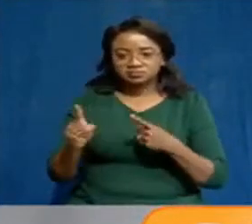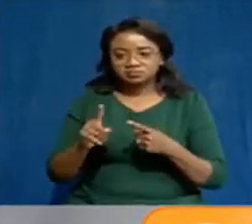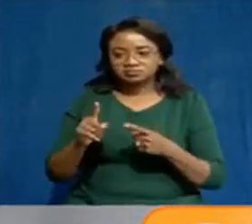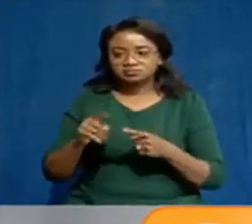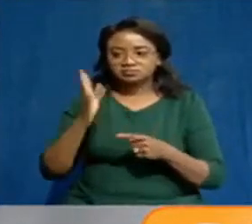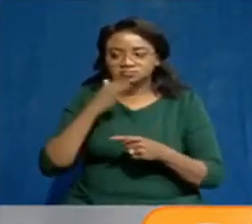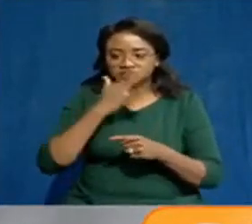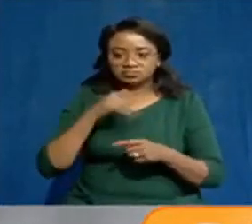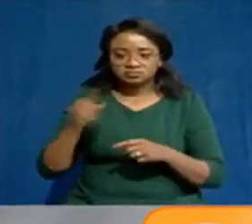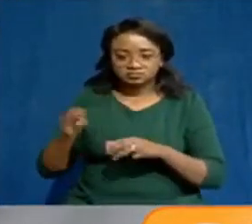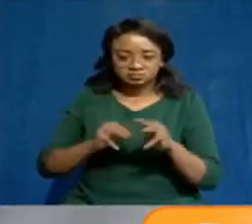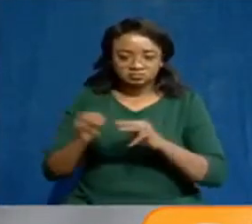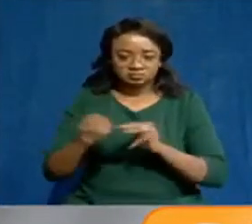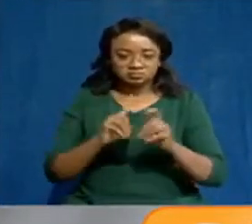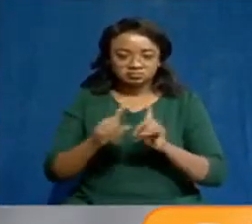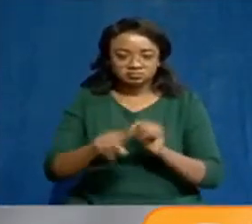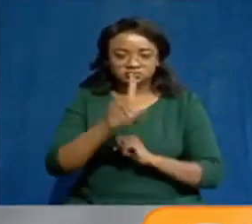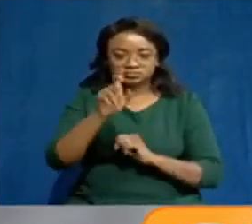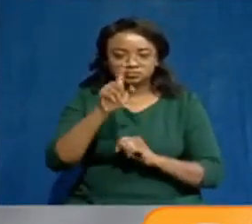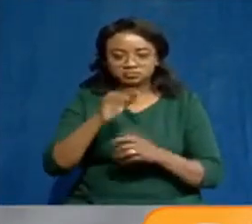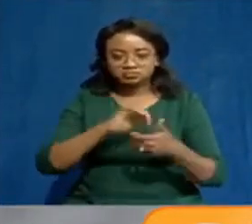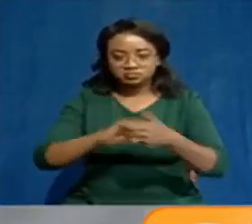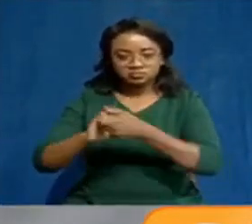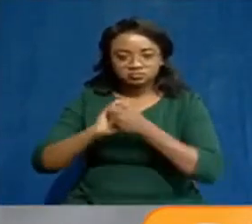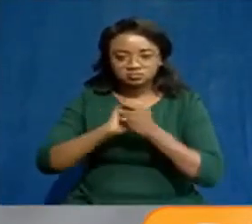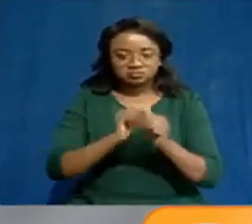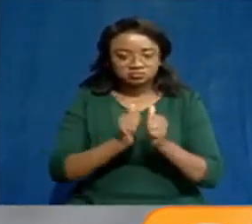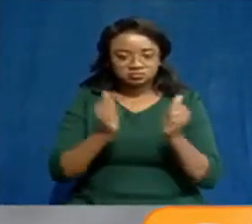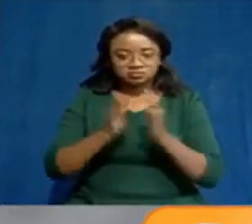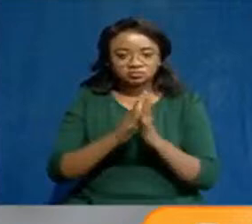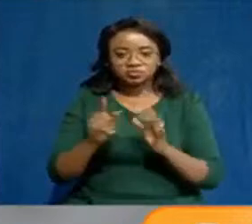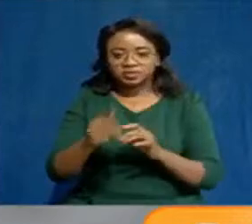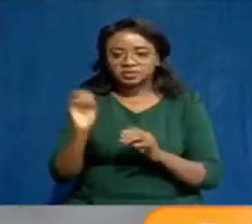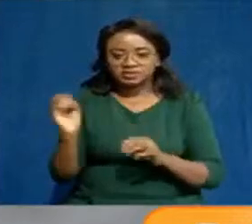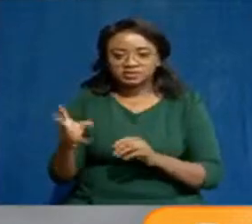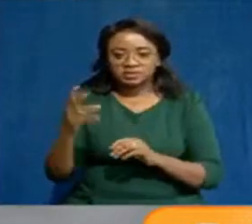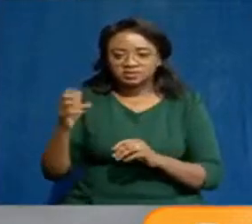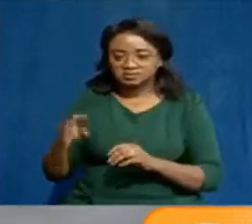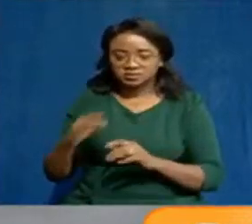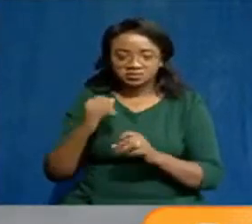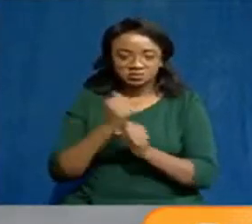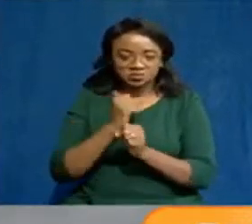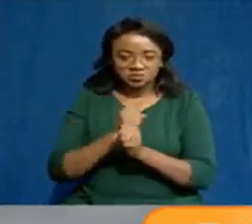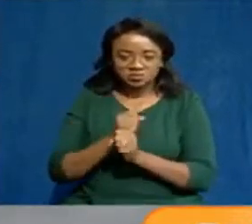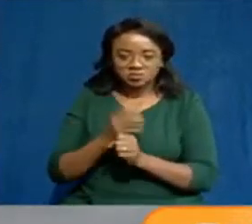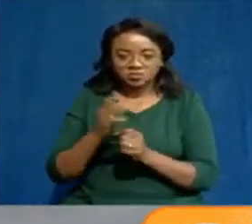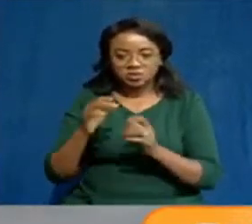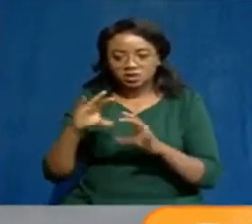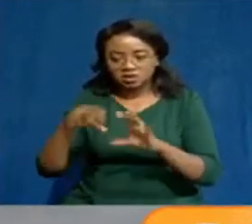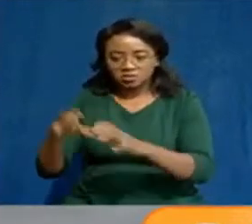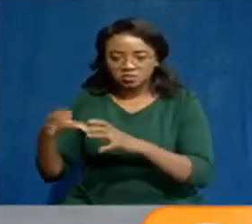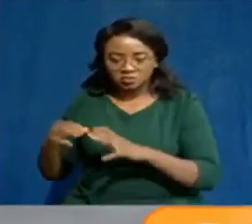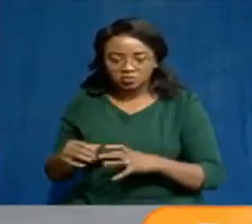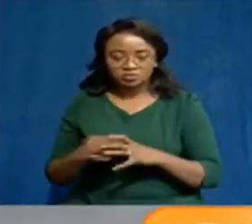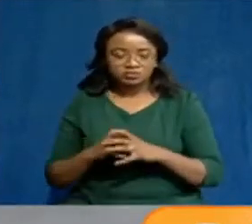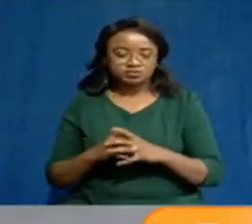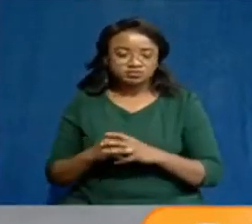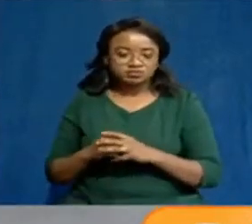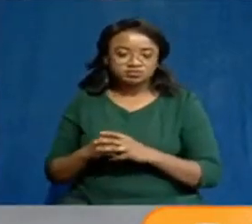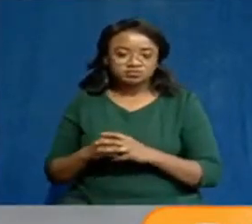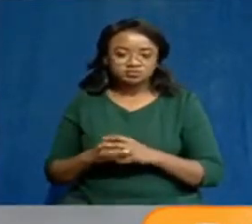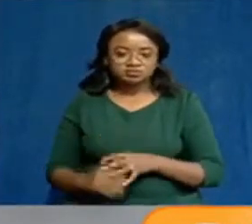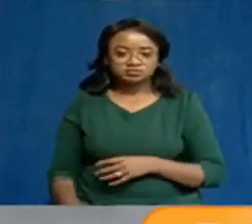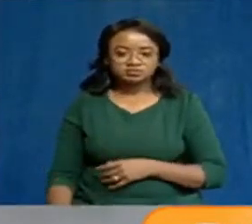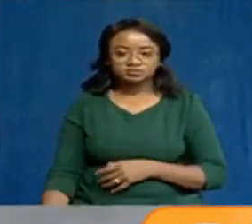concern. How are you engaging the informal groups when it comes to dealing with waste management? For the informal groups, when the law was